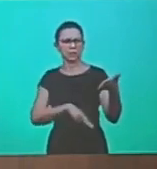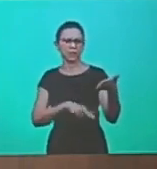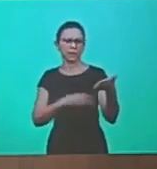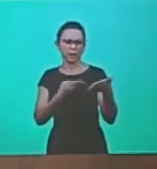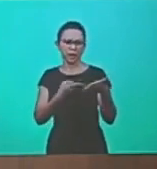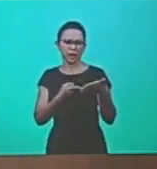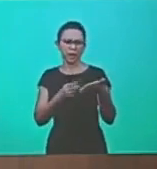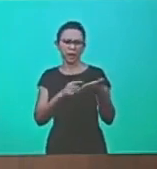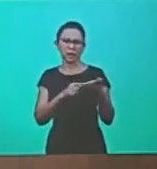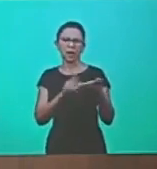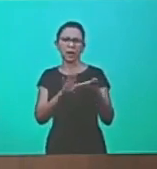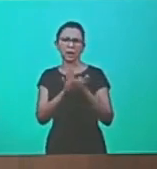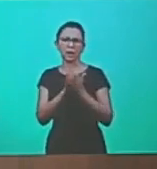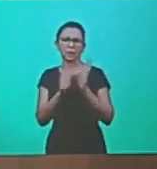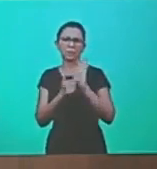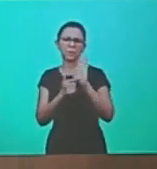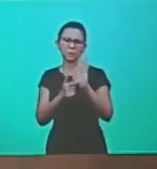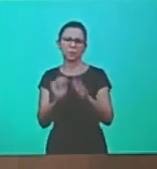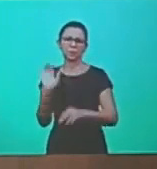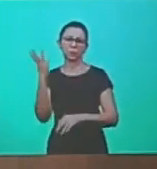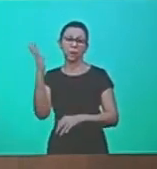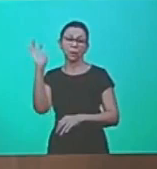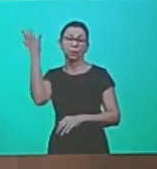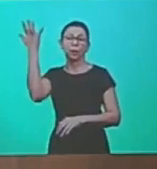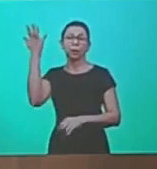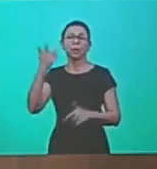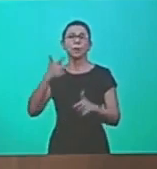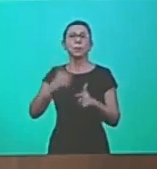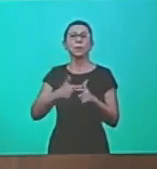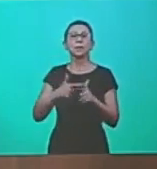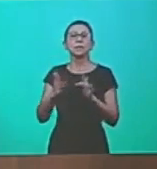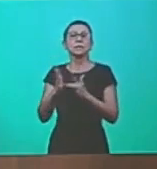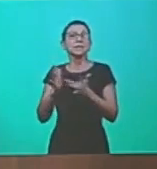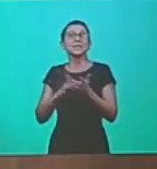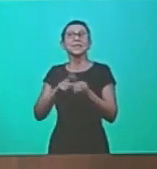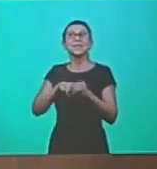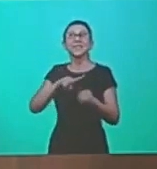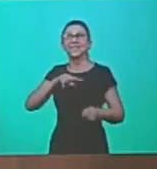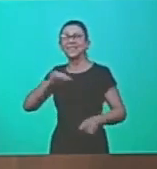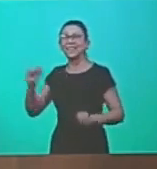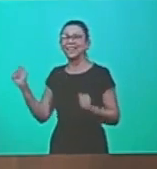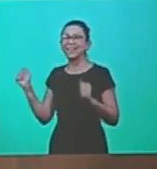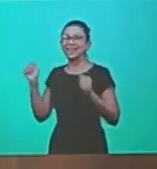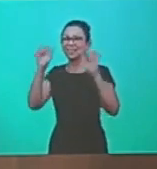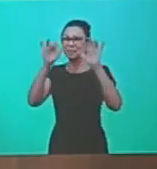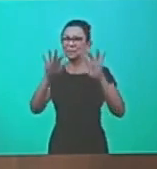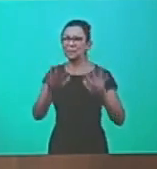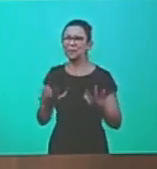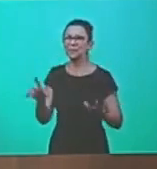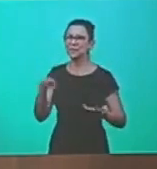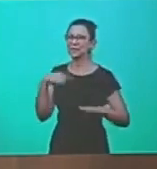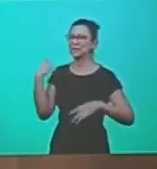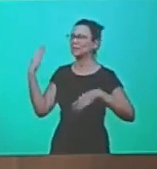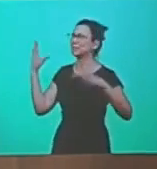Word. Because when we read the Word, we know what's going to happen in the future.